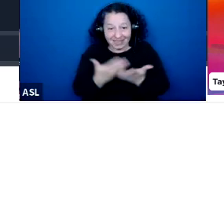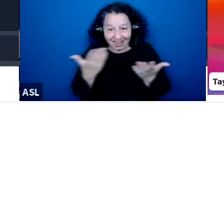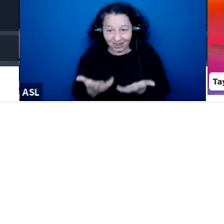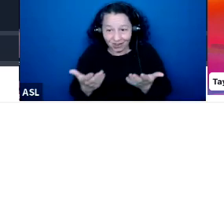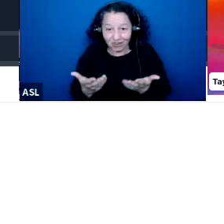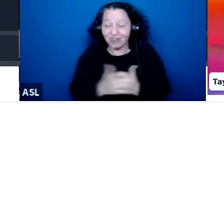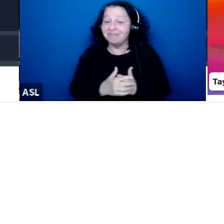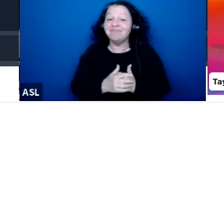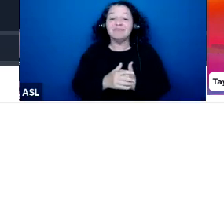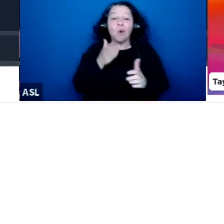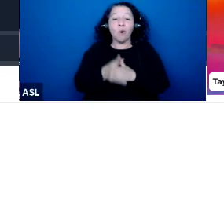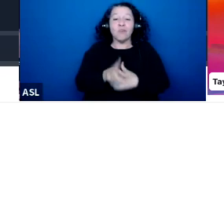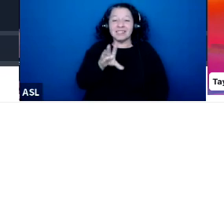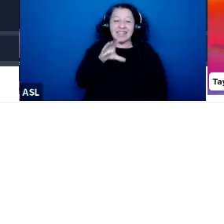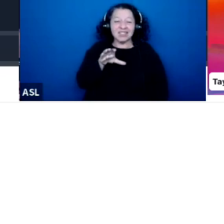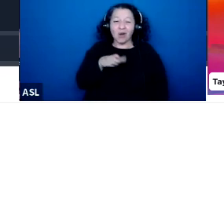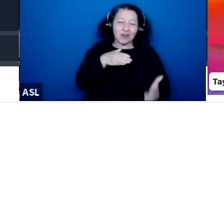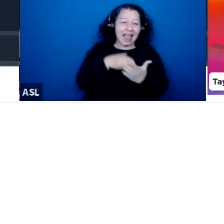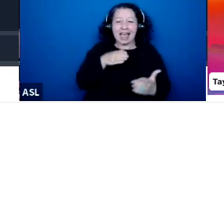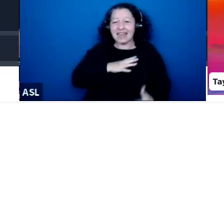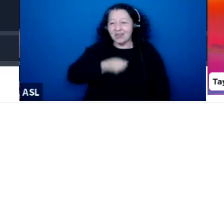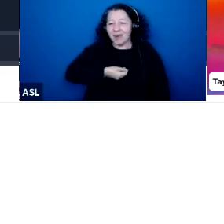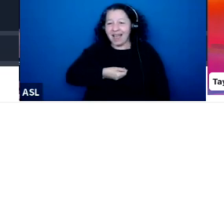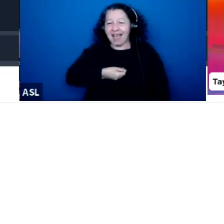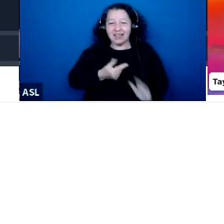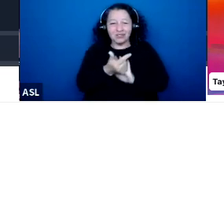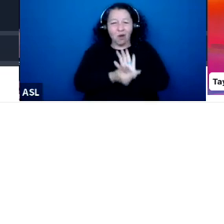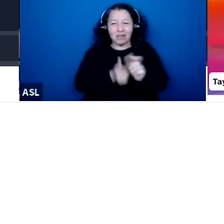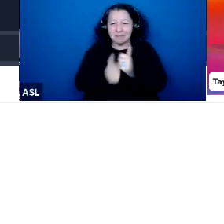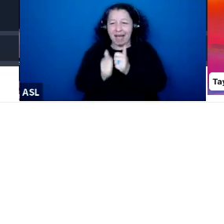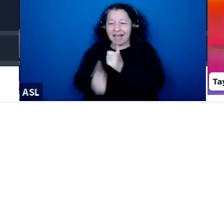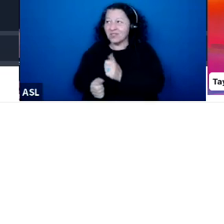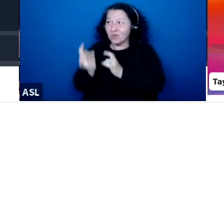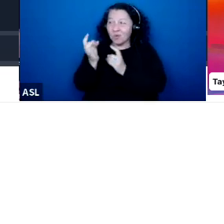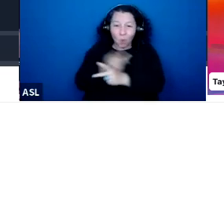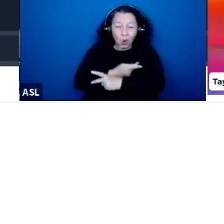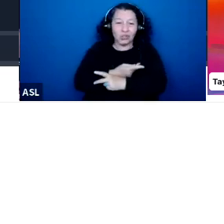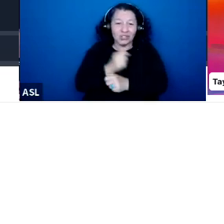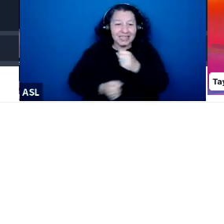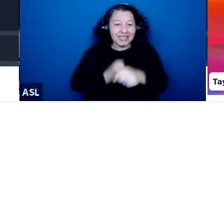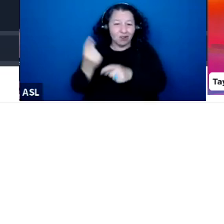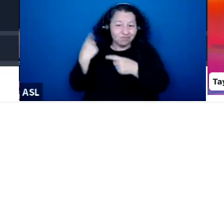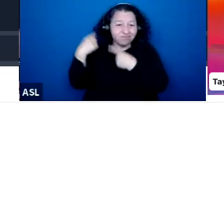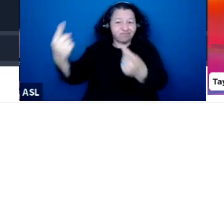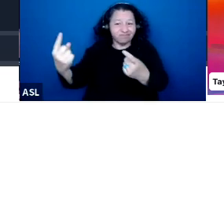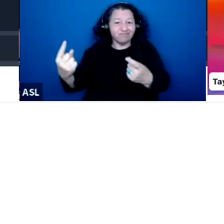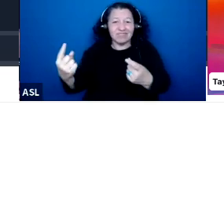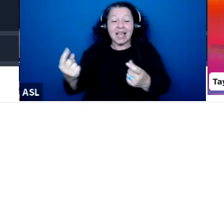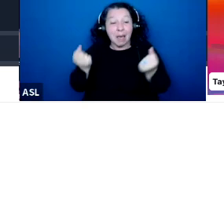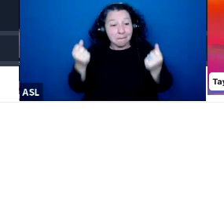600 anti-trans pieces of legislation, right? The worst year on record, and many of them getting